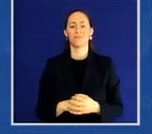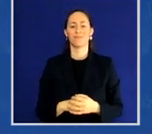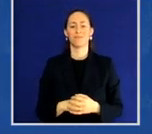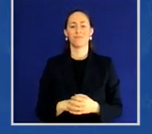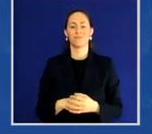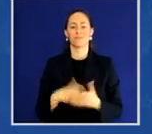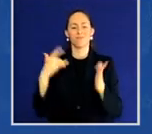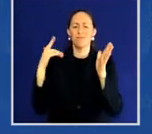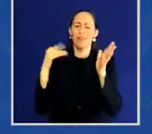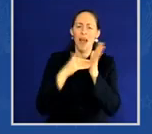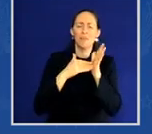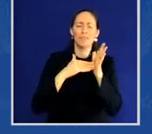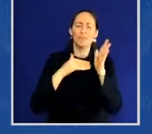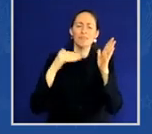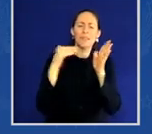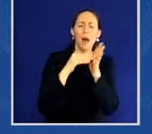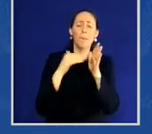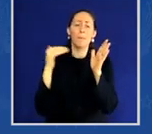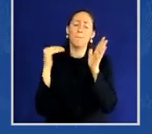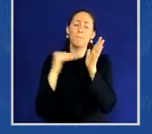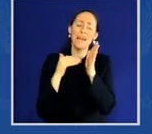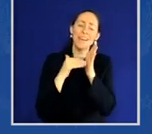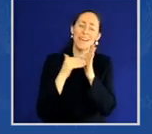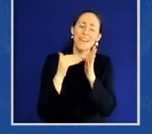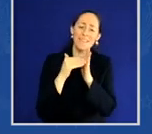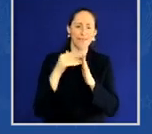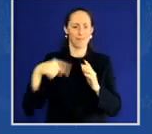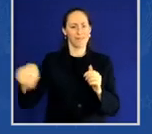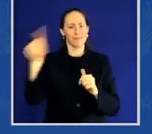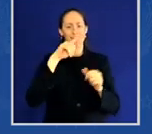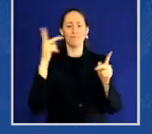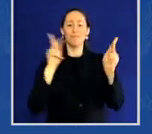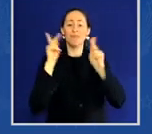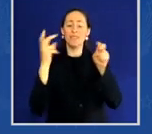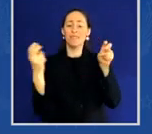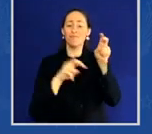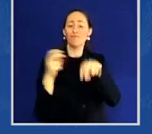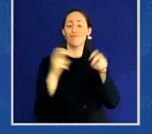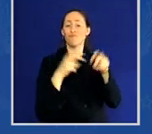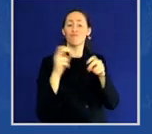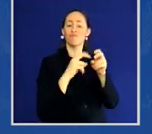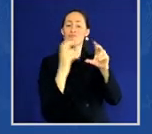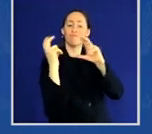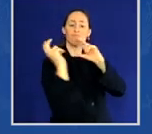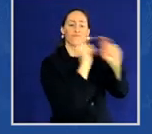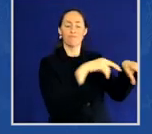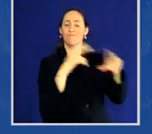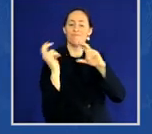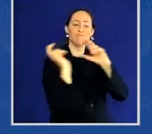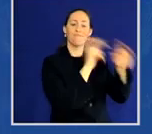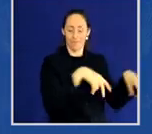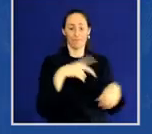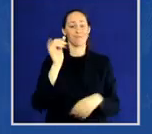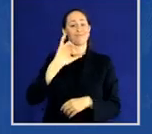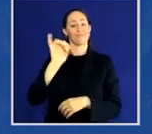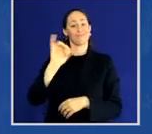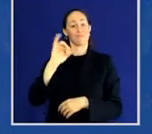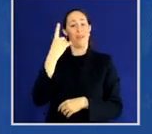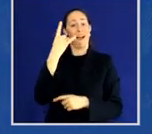perhaps one of Amtrak's most loyal customers, the 46th President of the United States, Joe